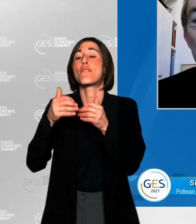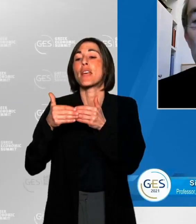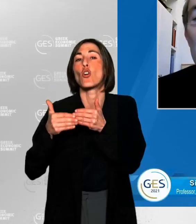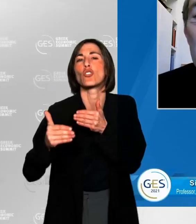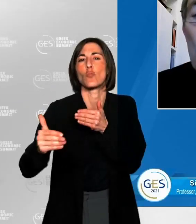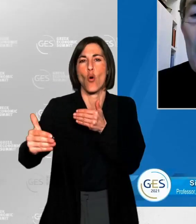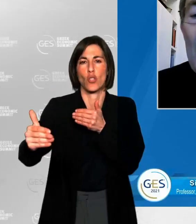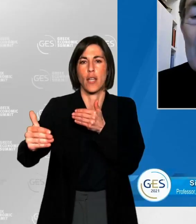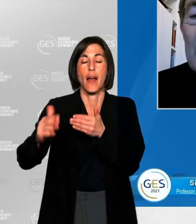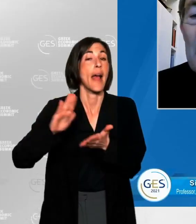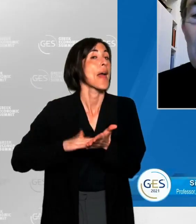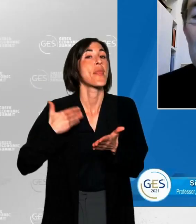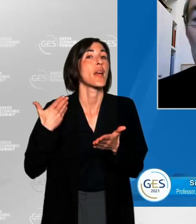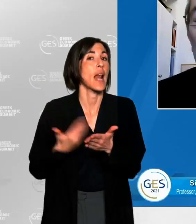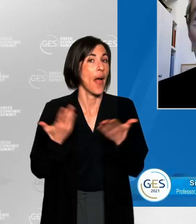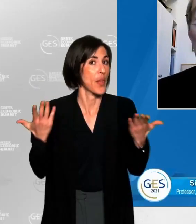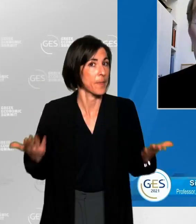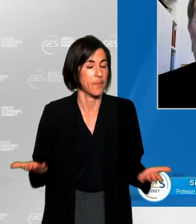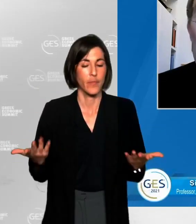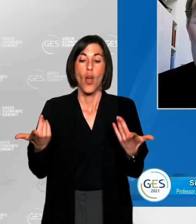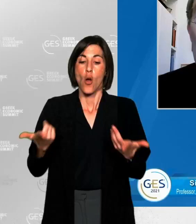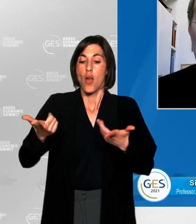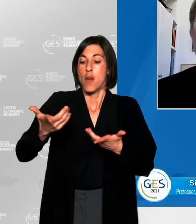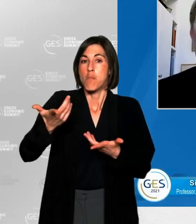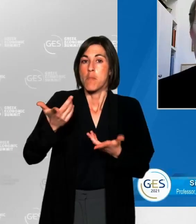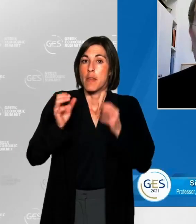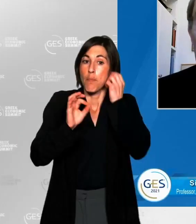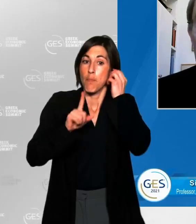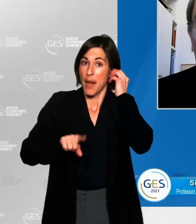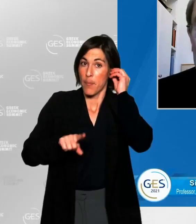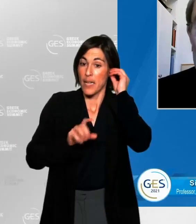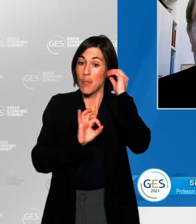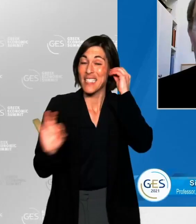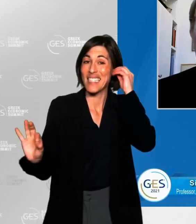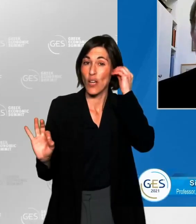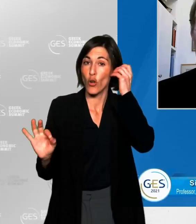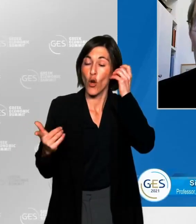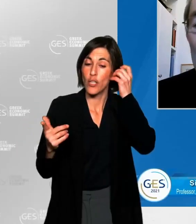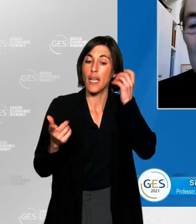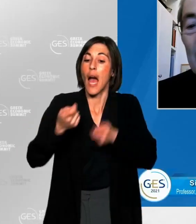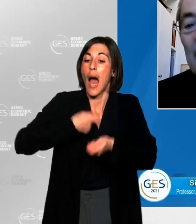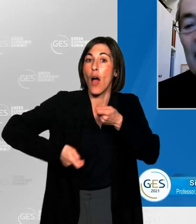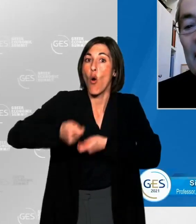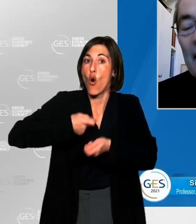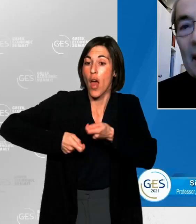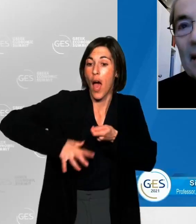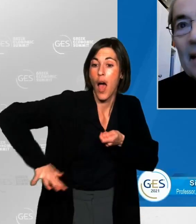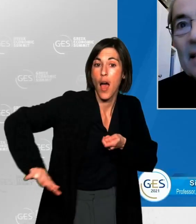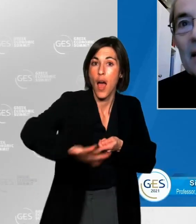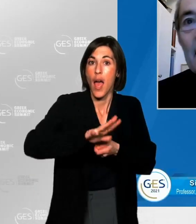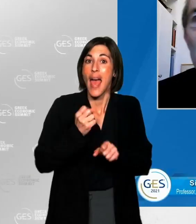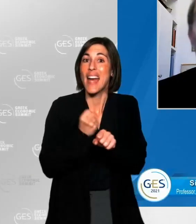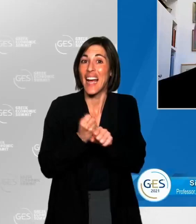market delivers, that it gives a good set of jobs, that